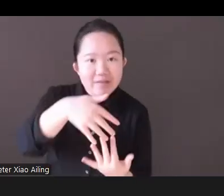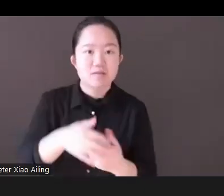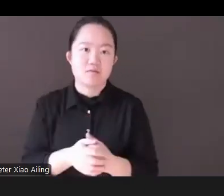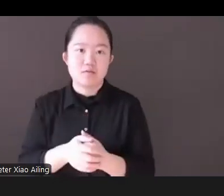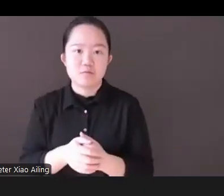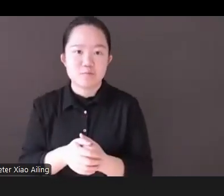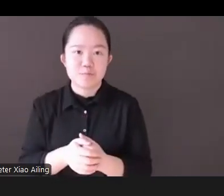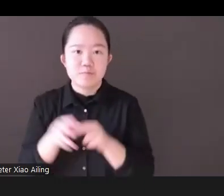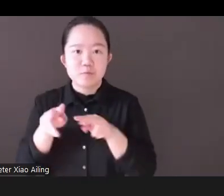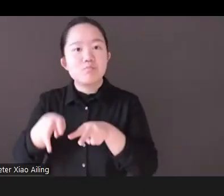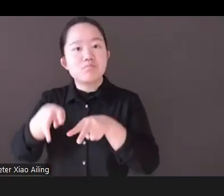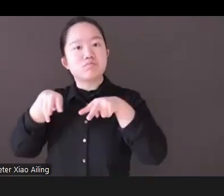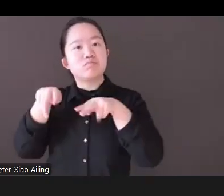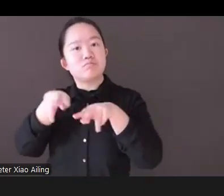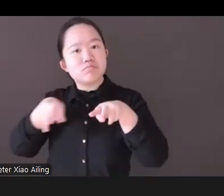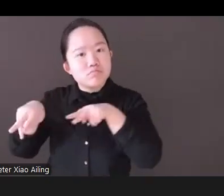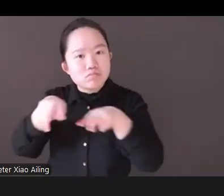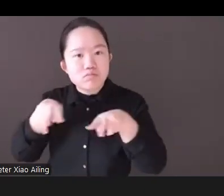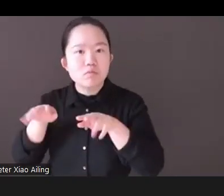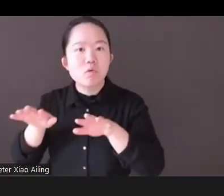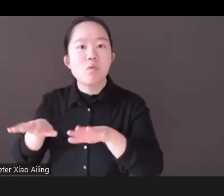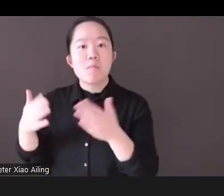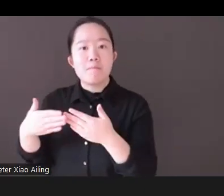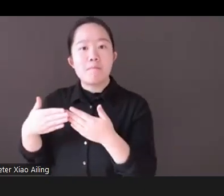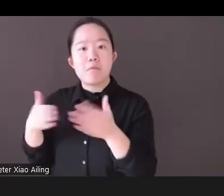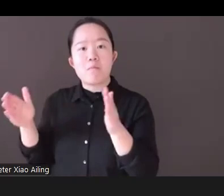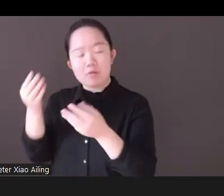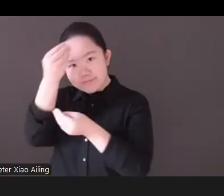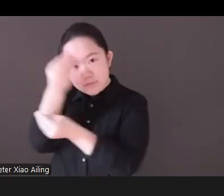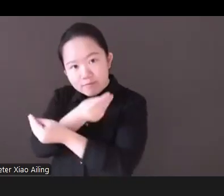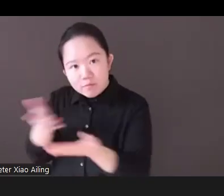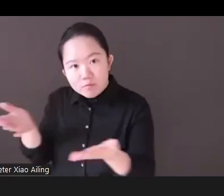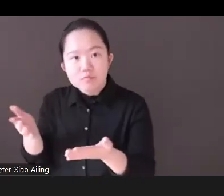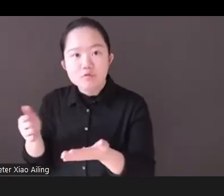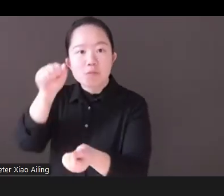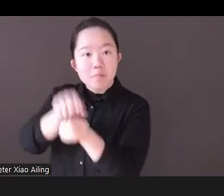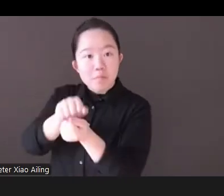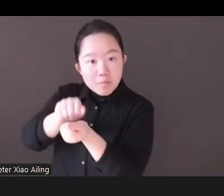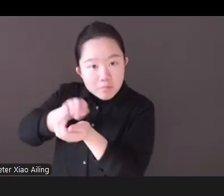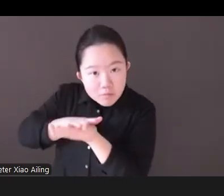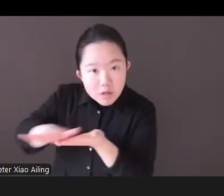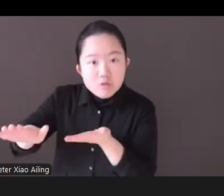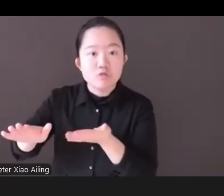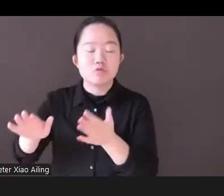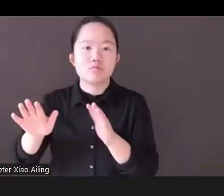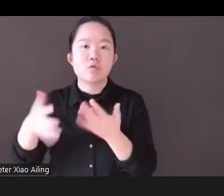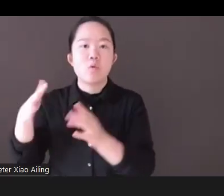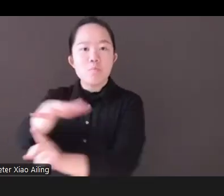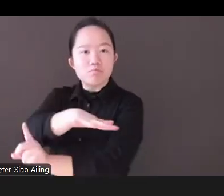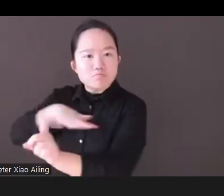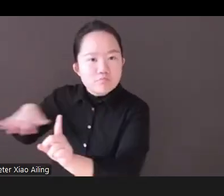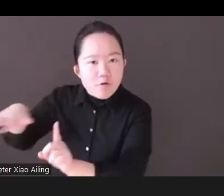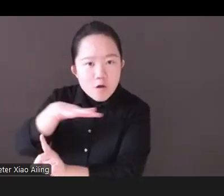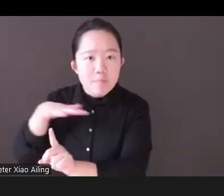of Justice, that are responsible for consumer rights. Minister of Transport and Communications, that's responsible for transport